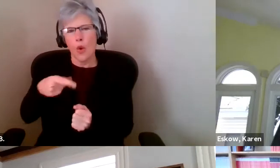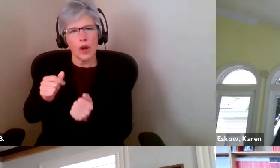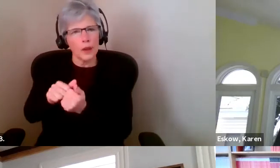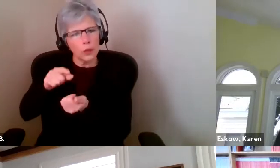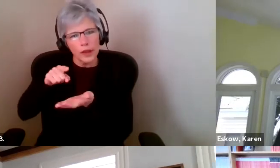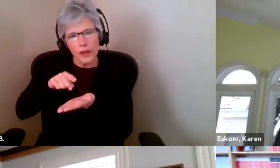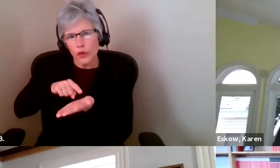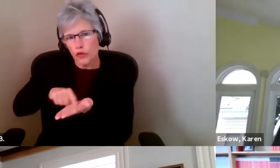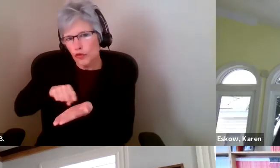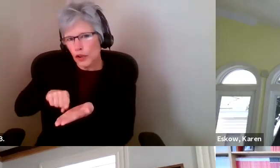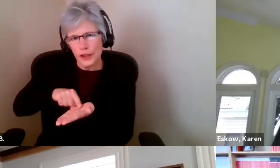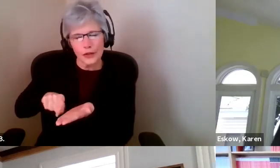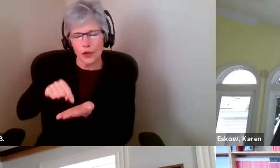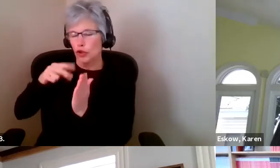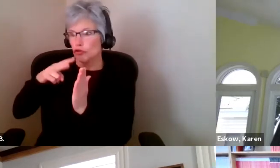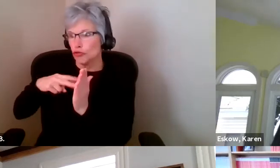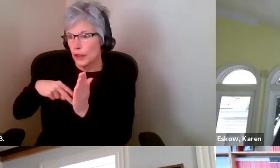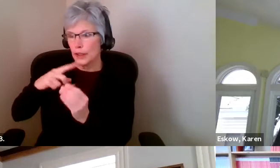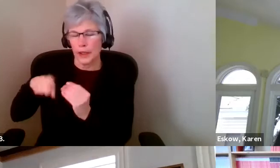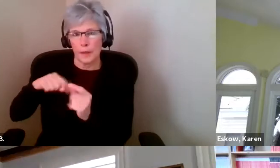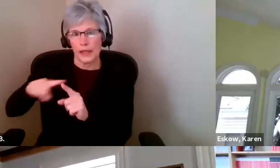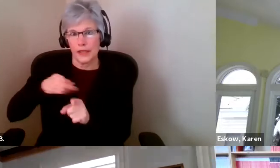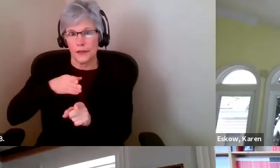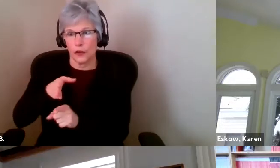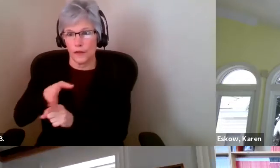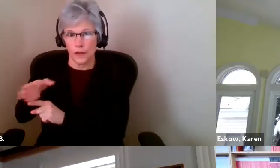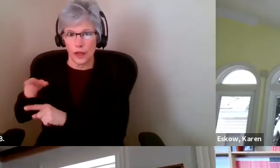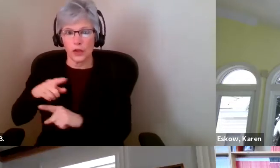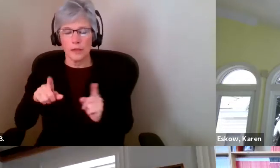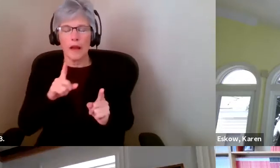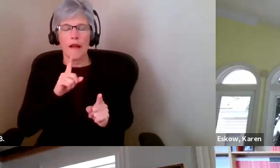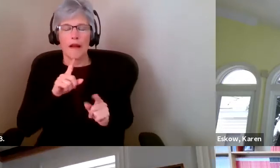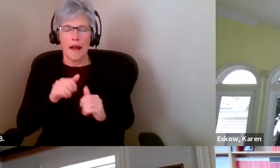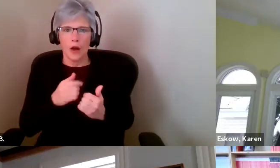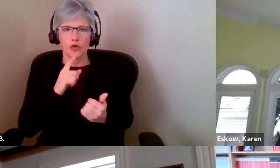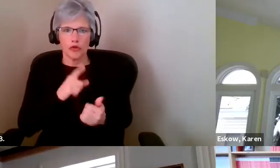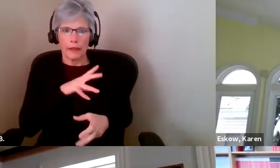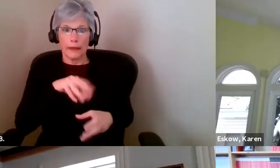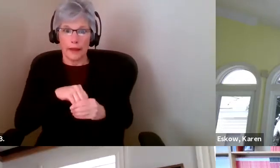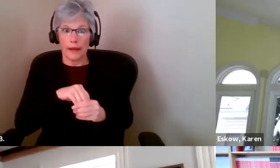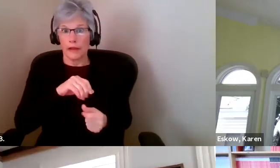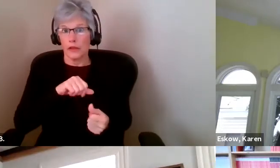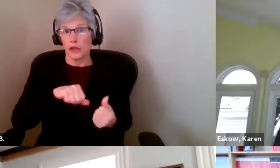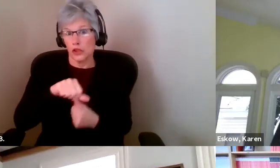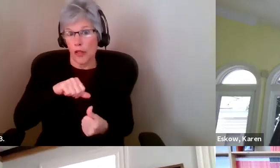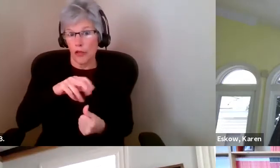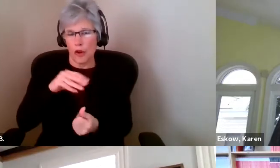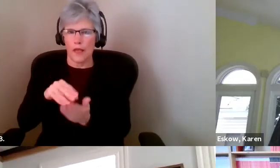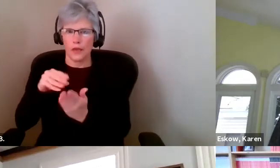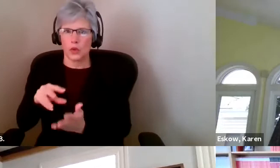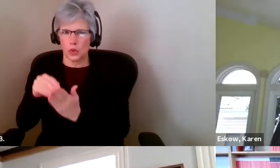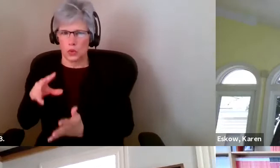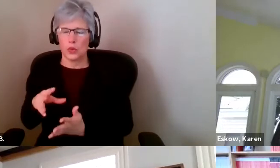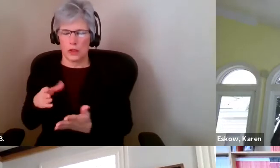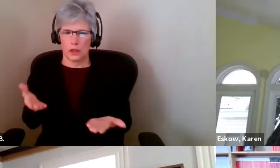about different fields, approaches to our topics, but how to actually engage each other and our students in what we do here at the